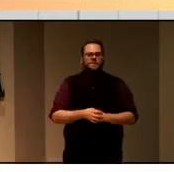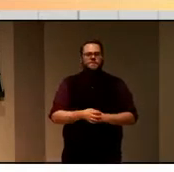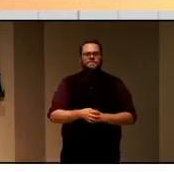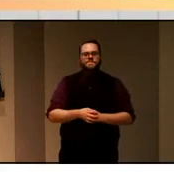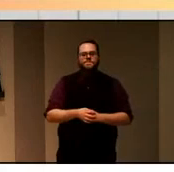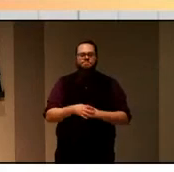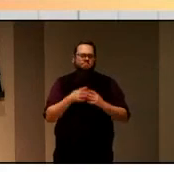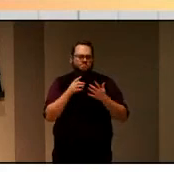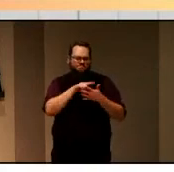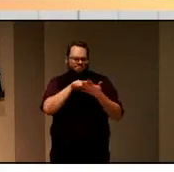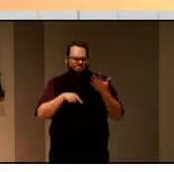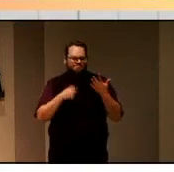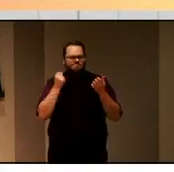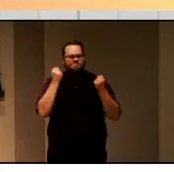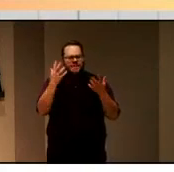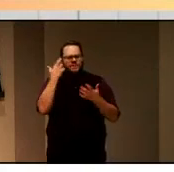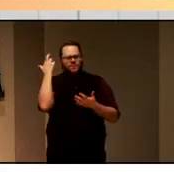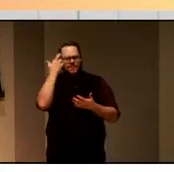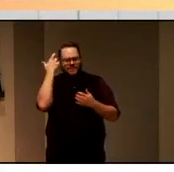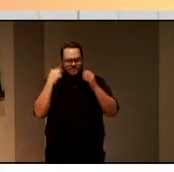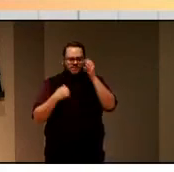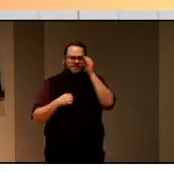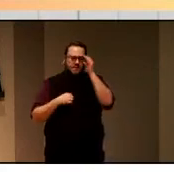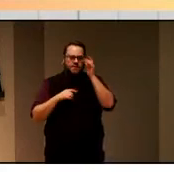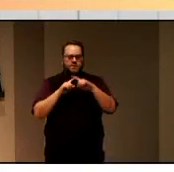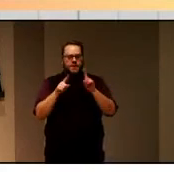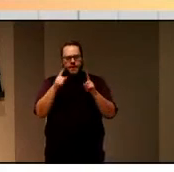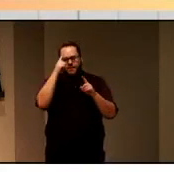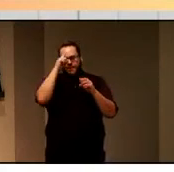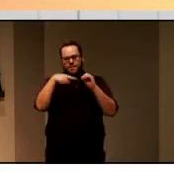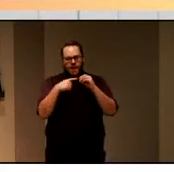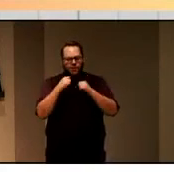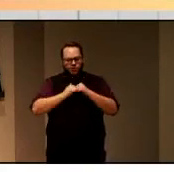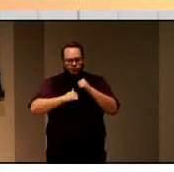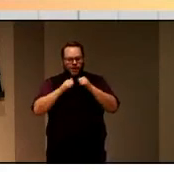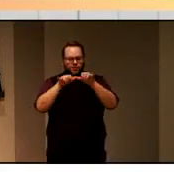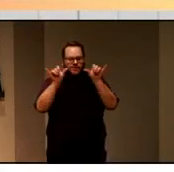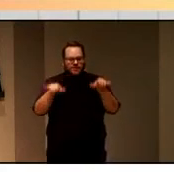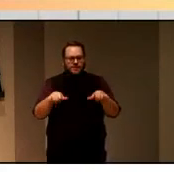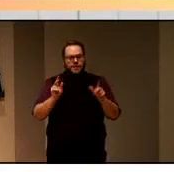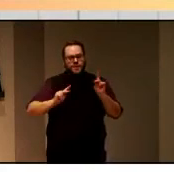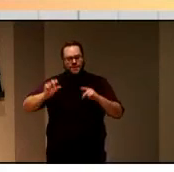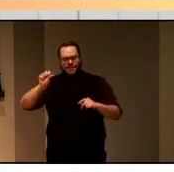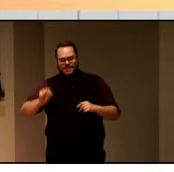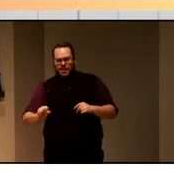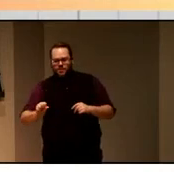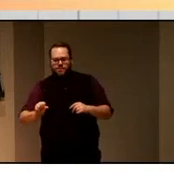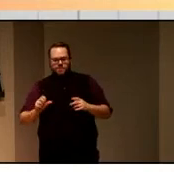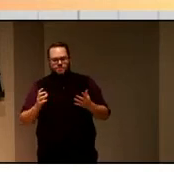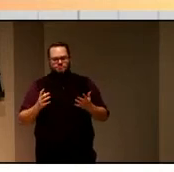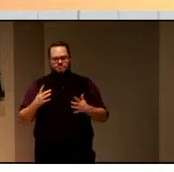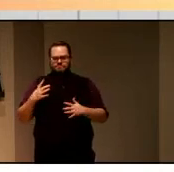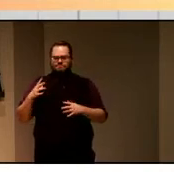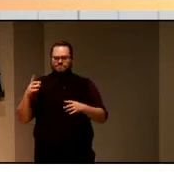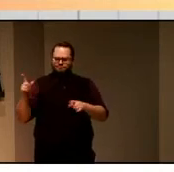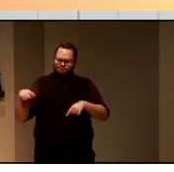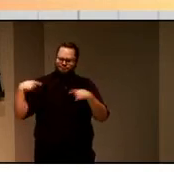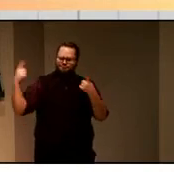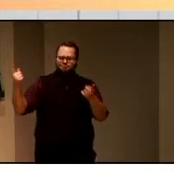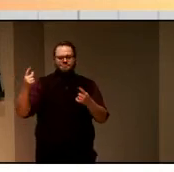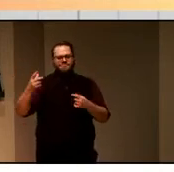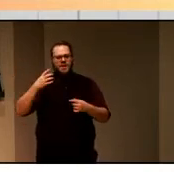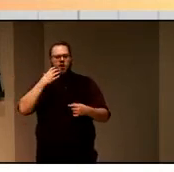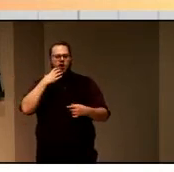due to multiple reasons. But you think about infrastructure, people in the south have been historically hotter environments. They